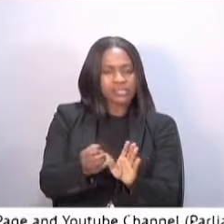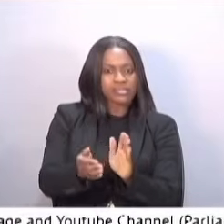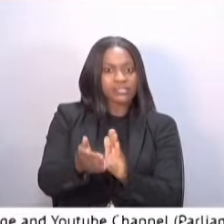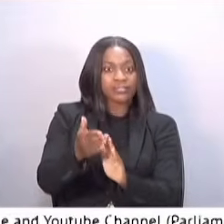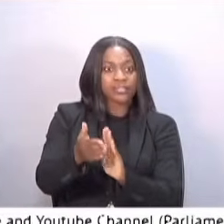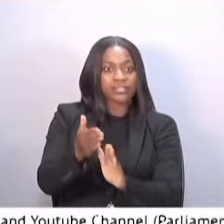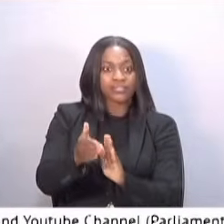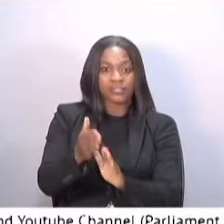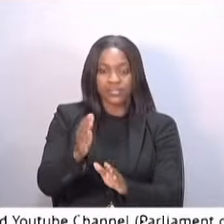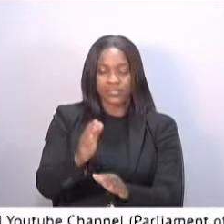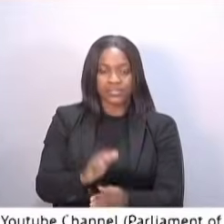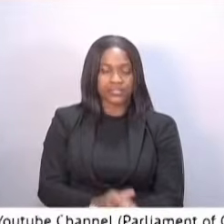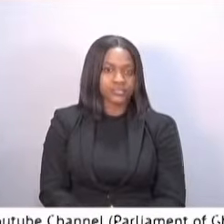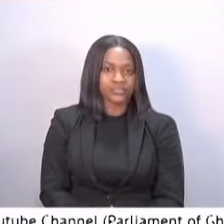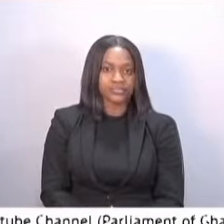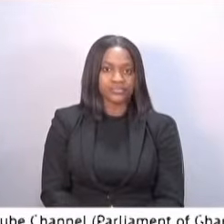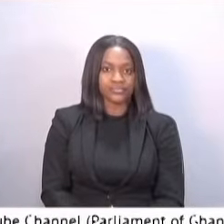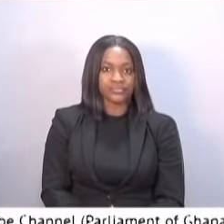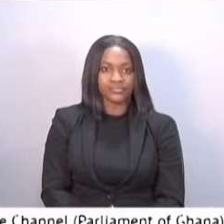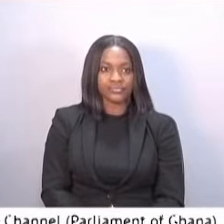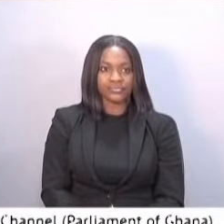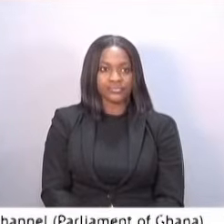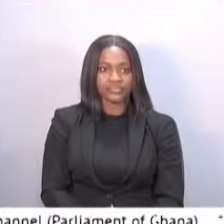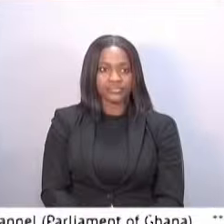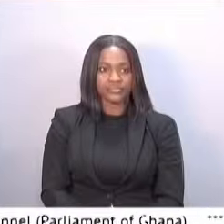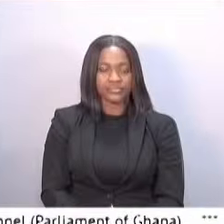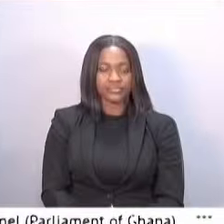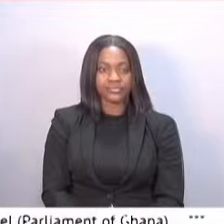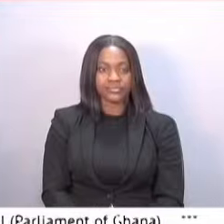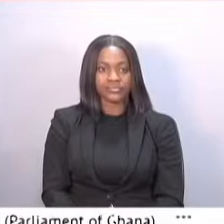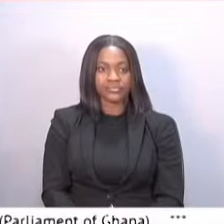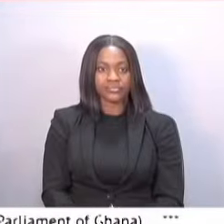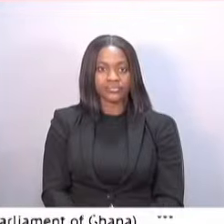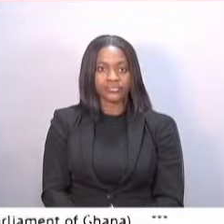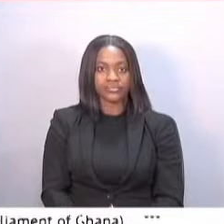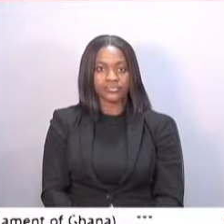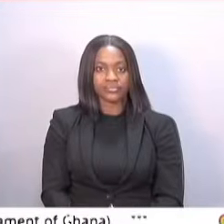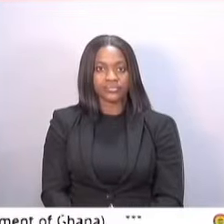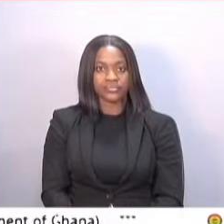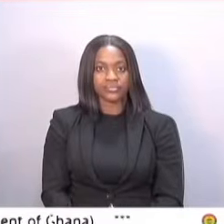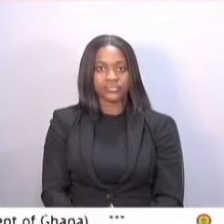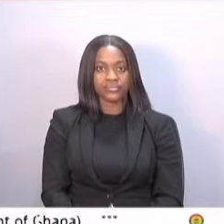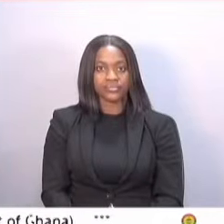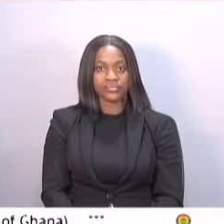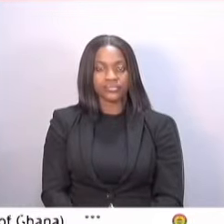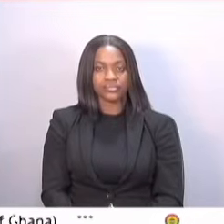35 out of the 39? Yes, Honorable Minister.